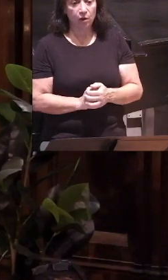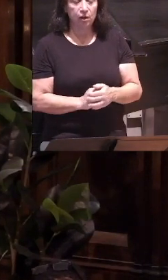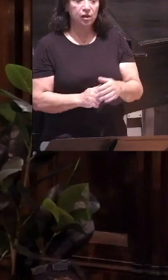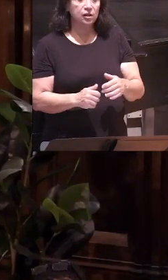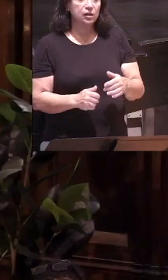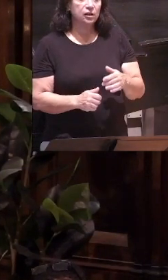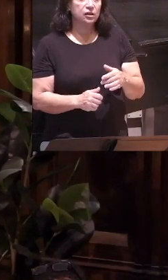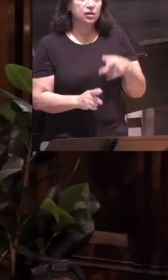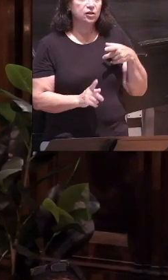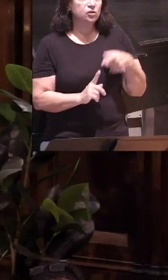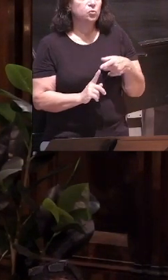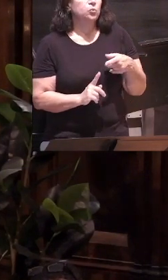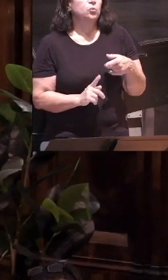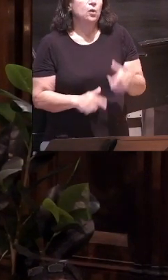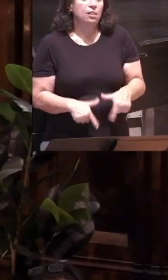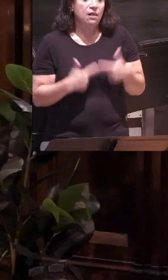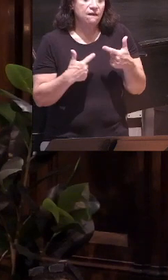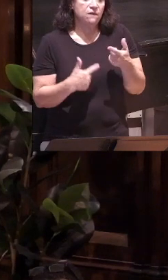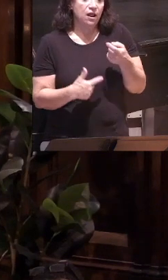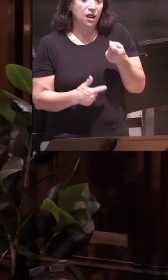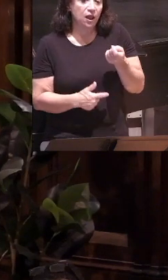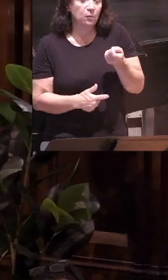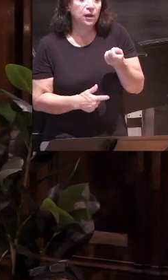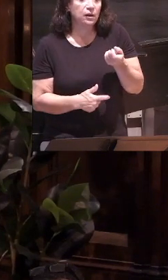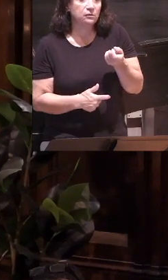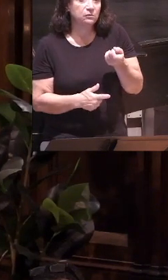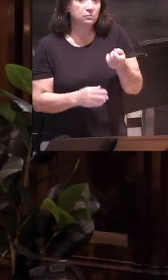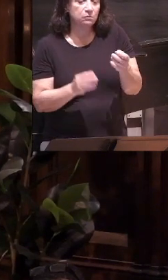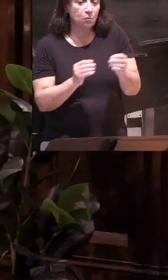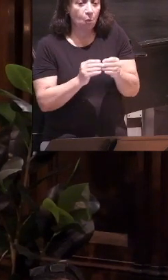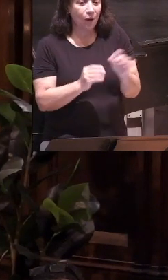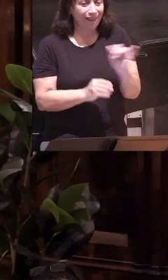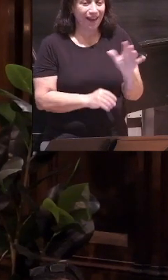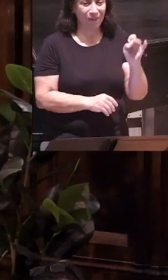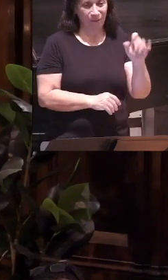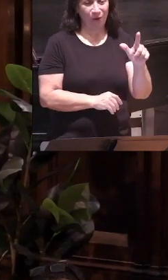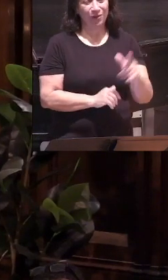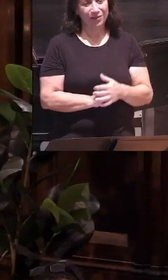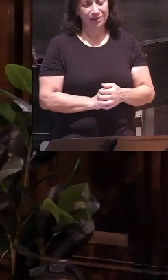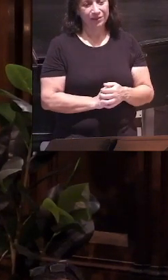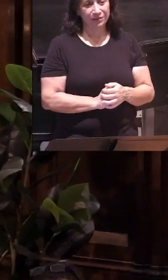live just a little bit like Earl.